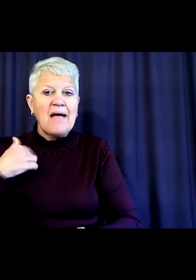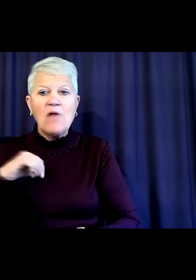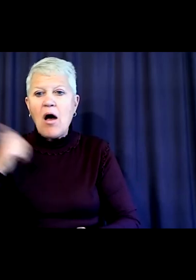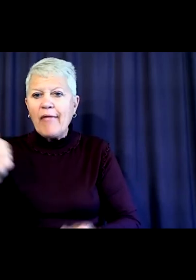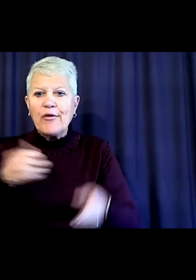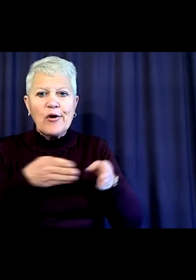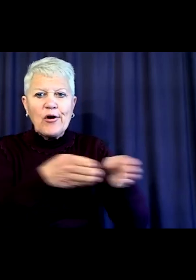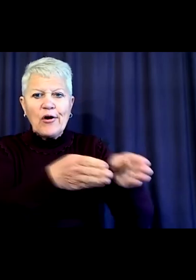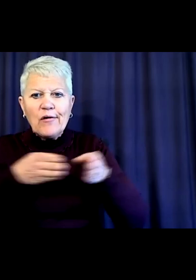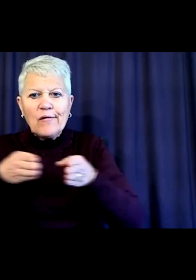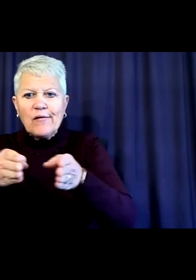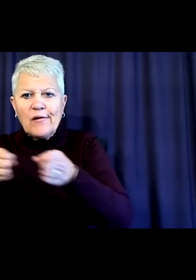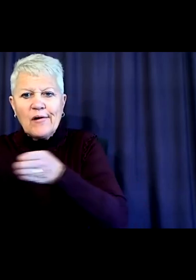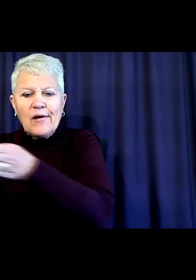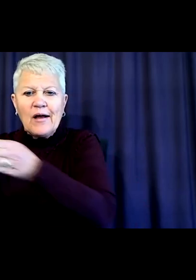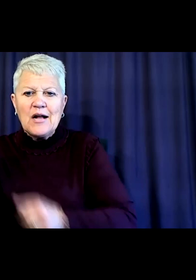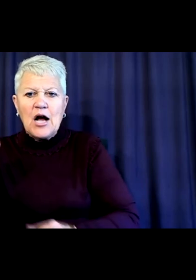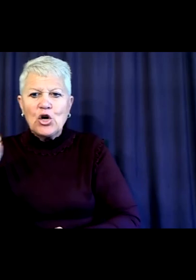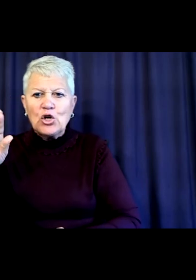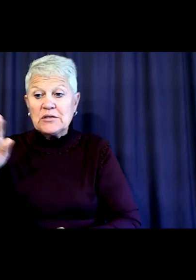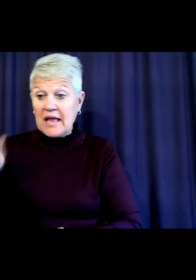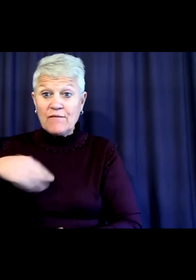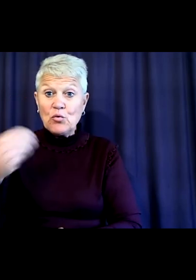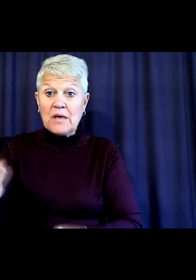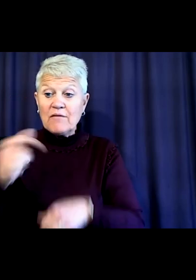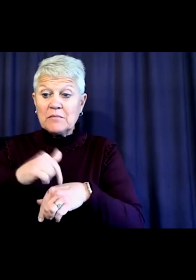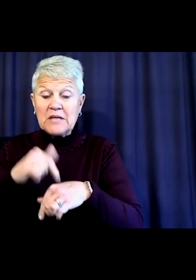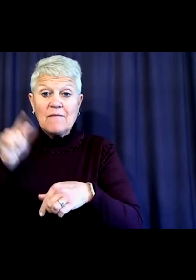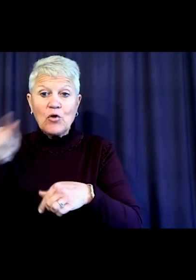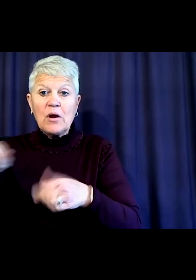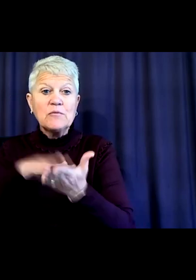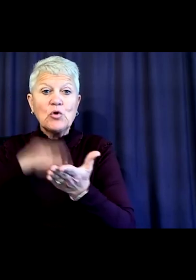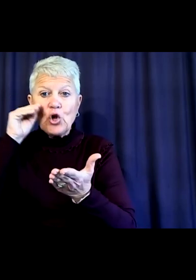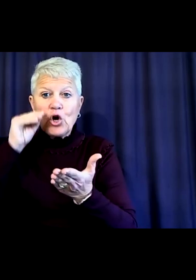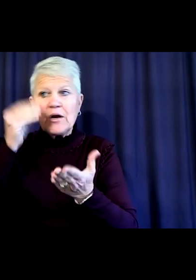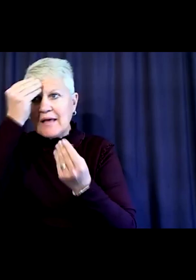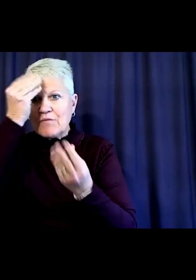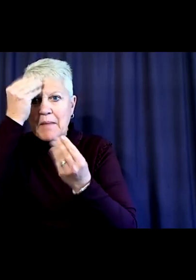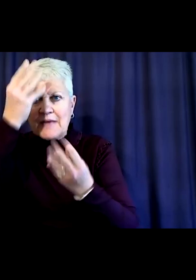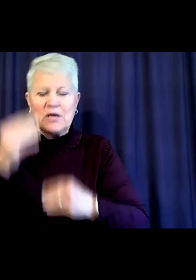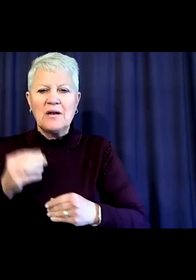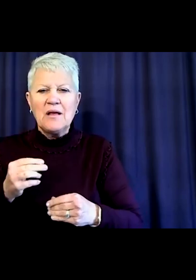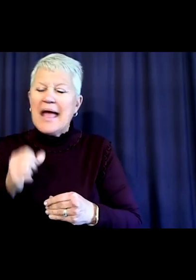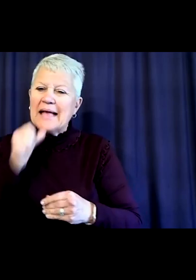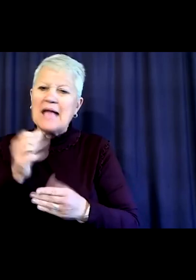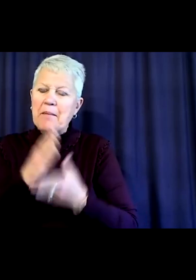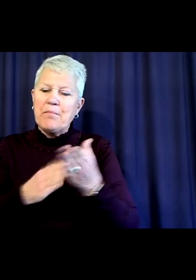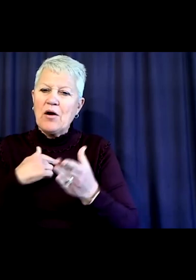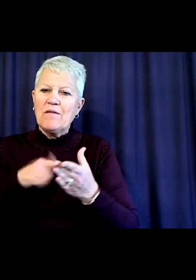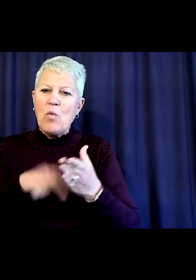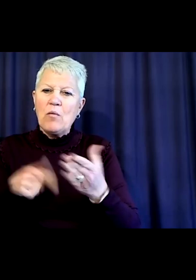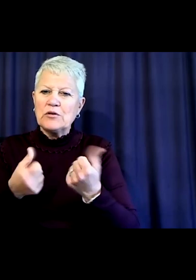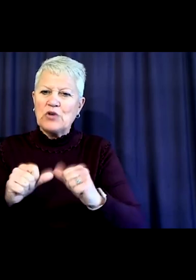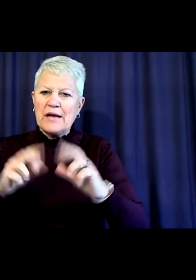All these things. So knowing if you give them the time to layer information, It wasn't part of what we were trying to